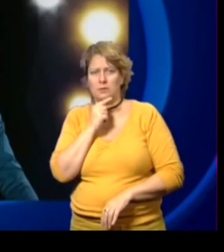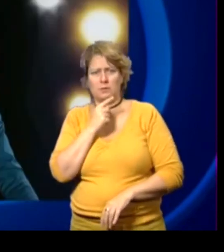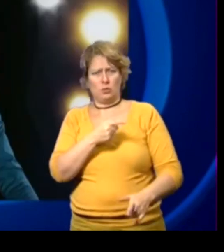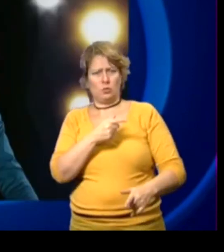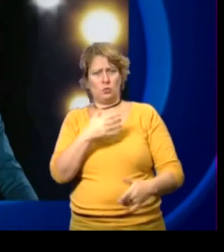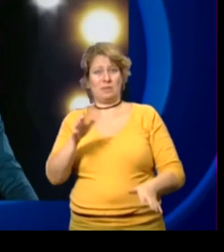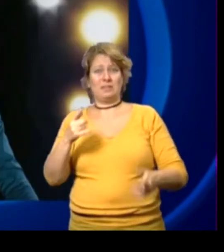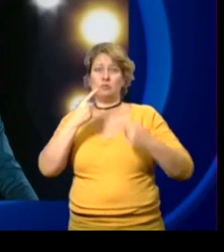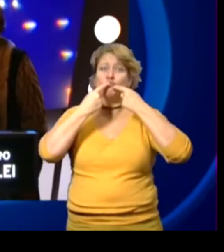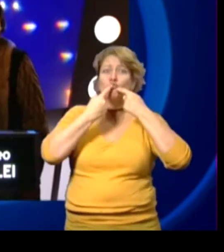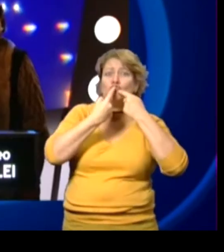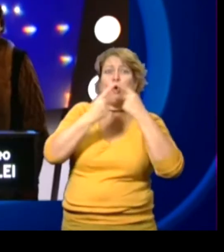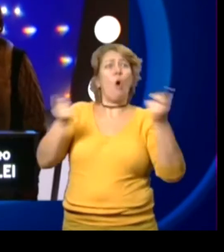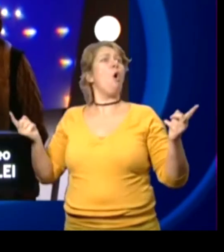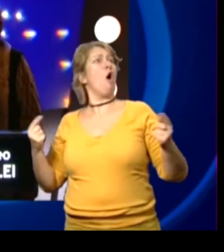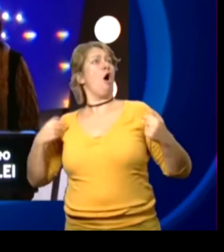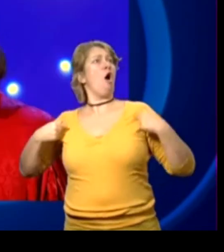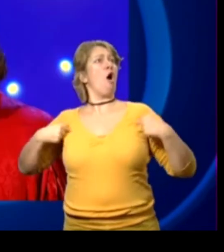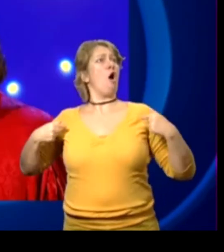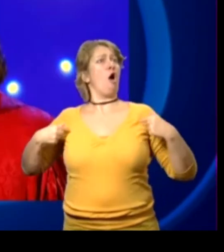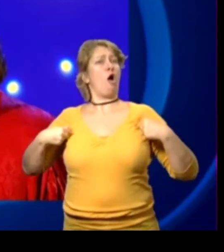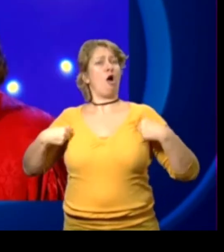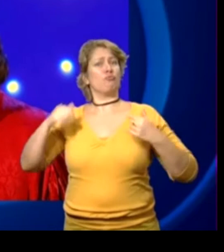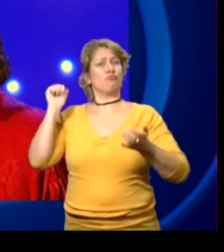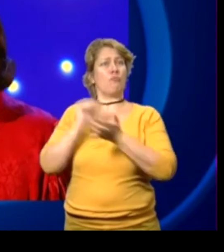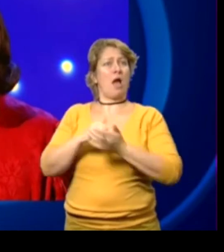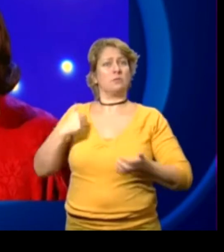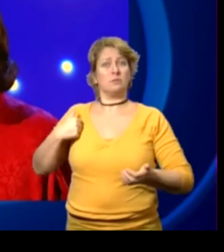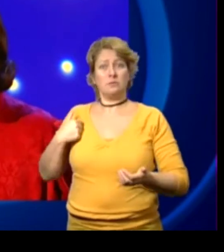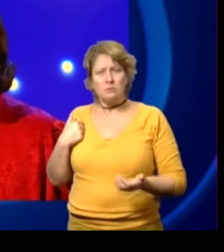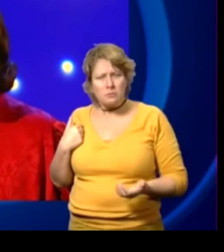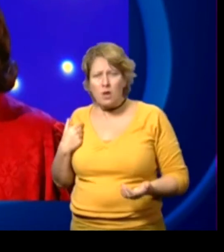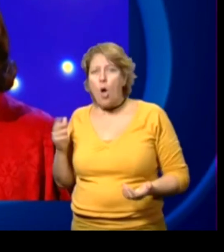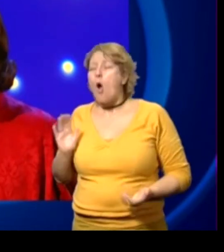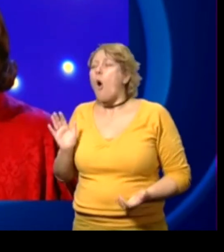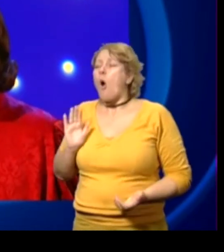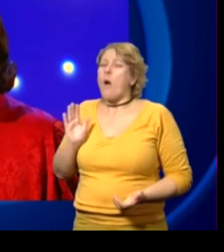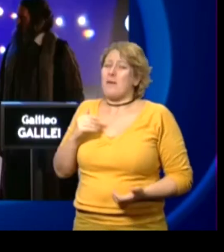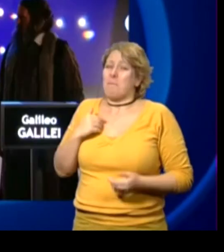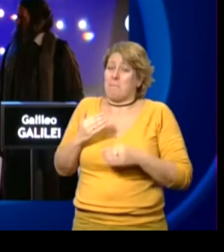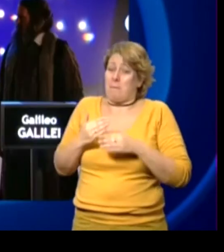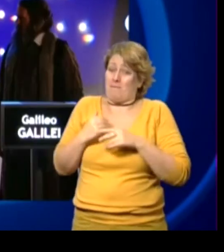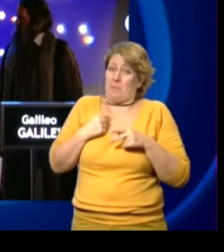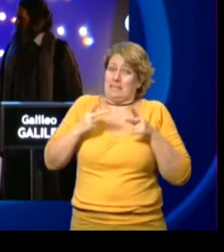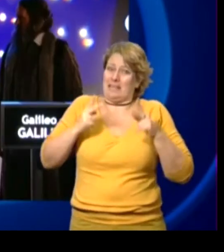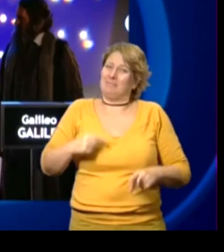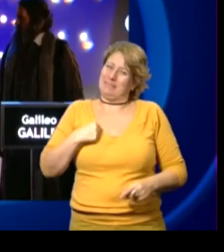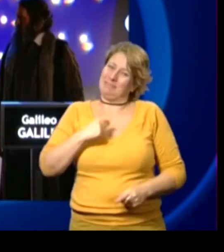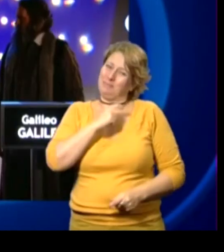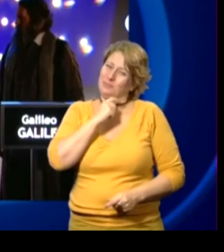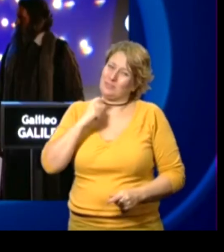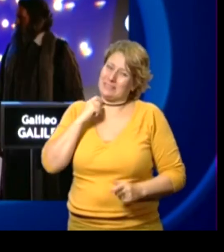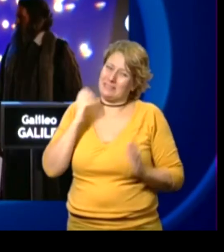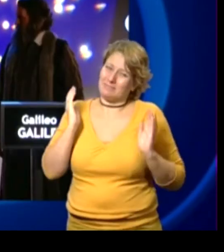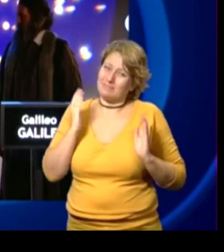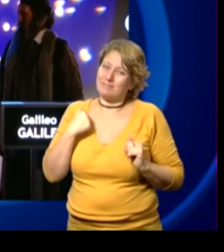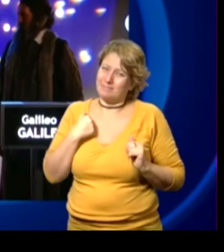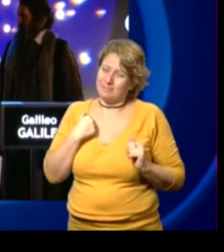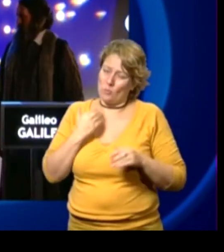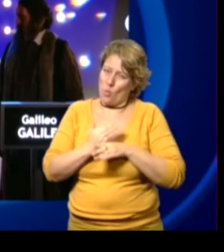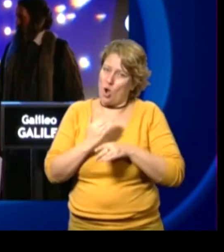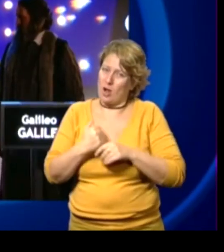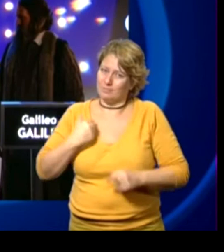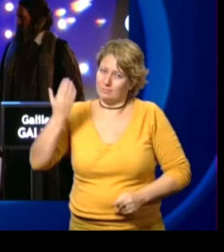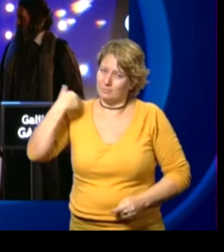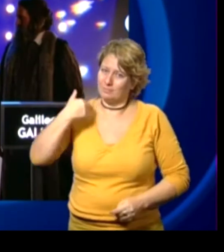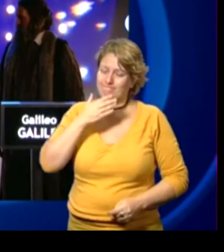whole wide world, then? No. Not until just before I died. I was a priest, you see. That was my day job.